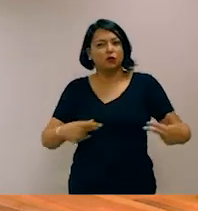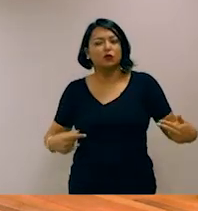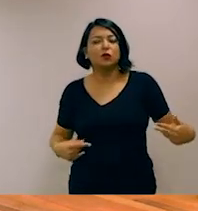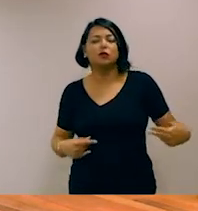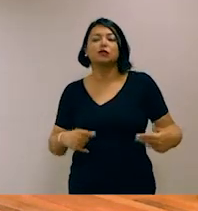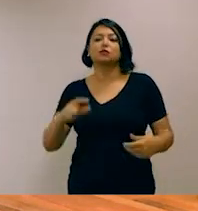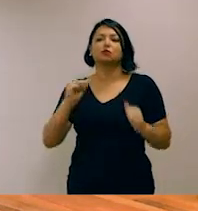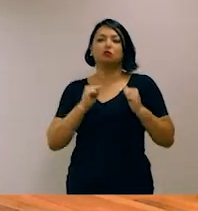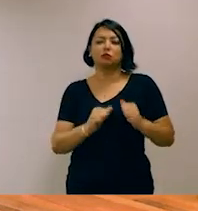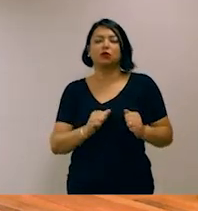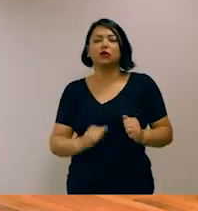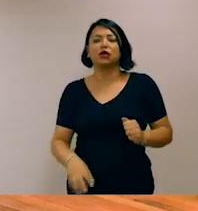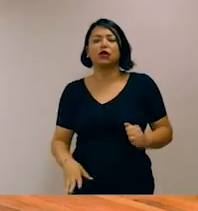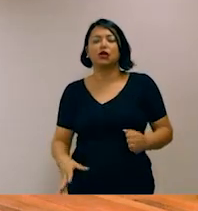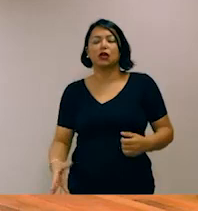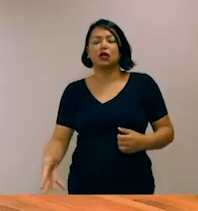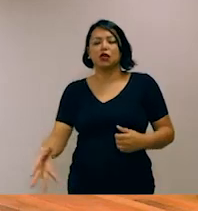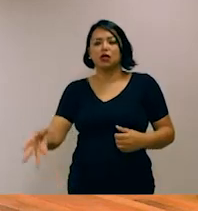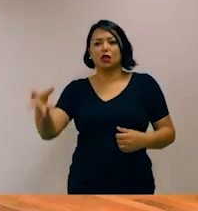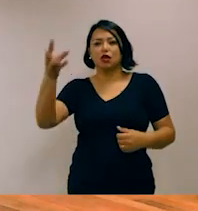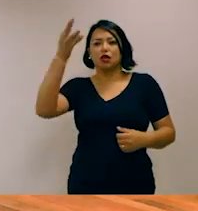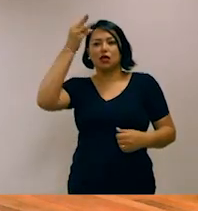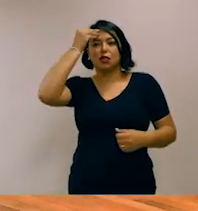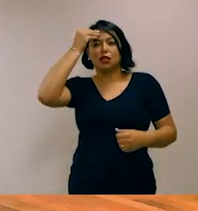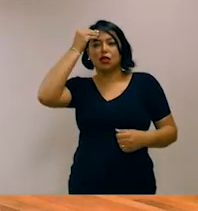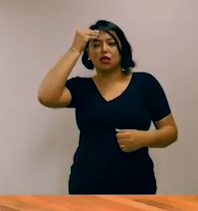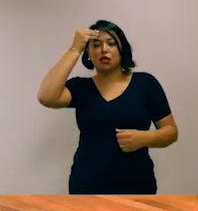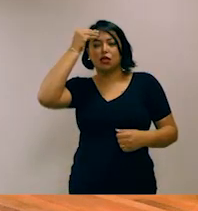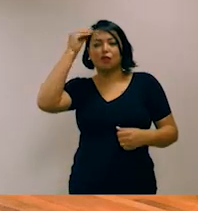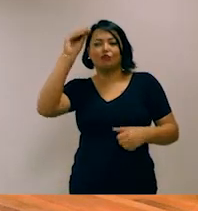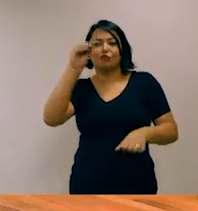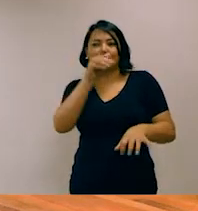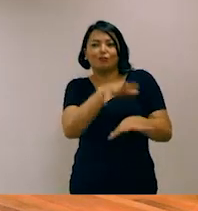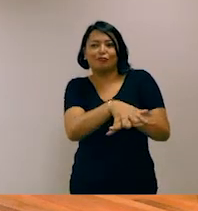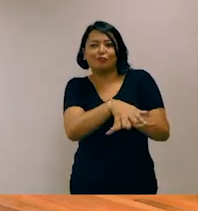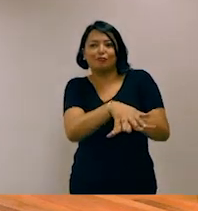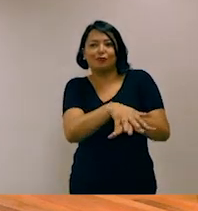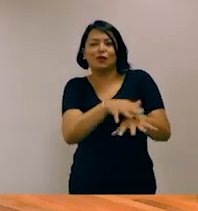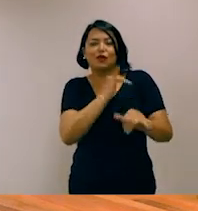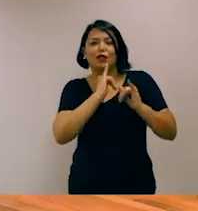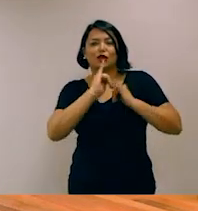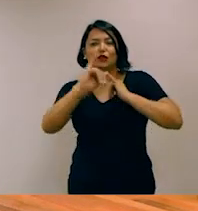changes, mainly in the pre-processing, to take the other pieces of information into